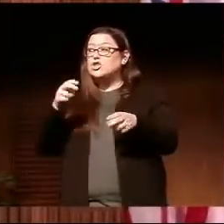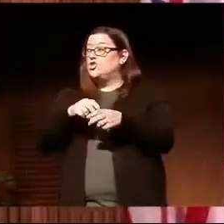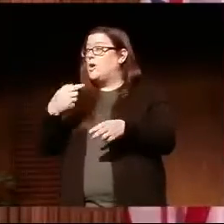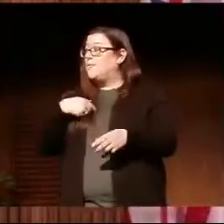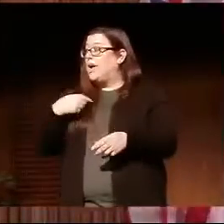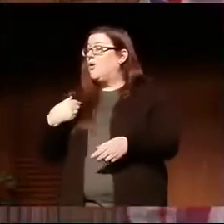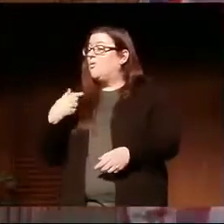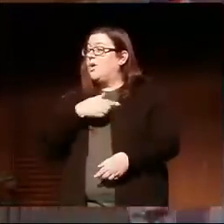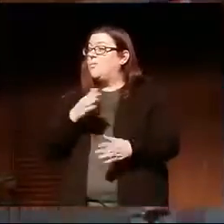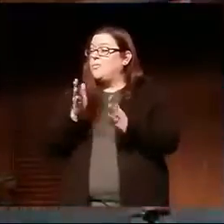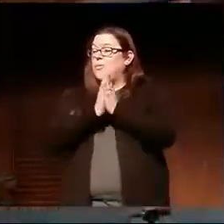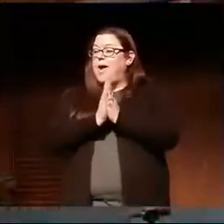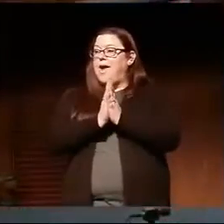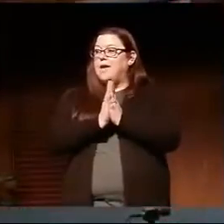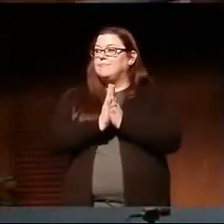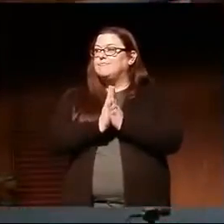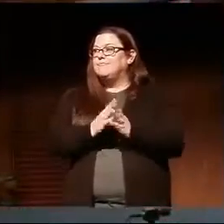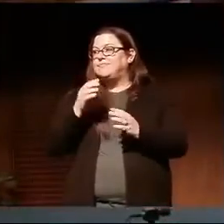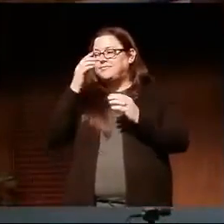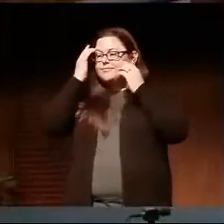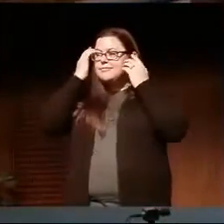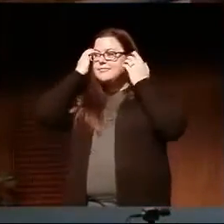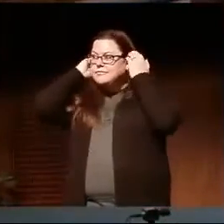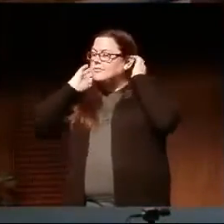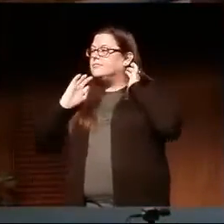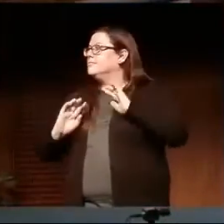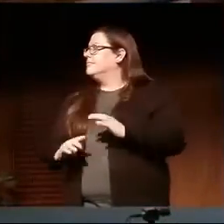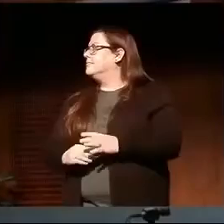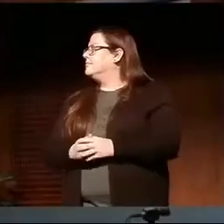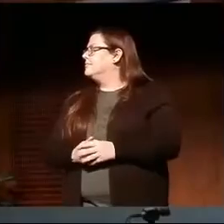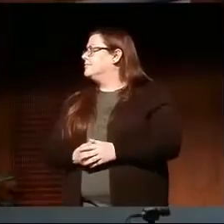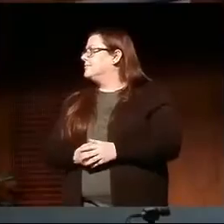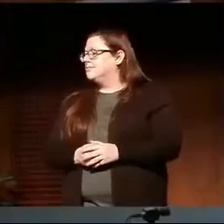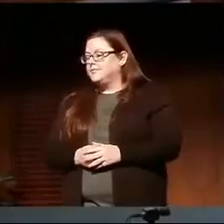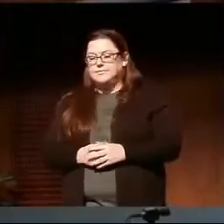can preach to us.